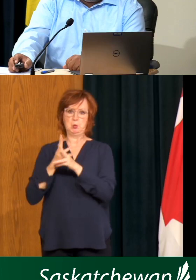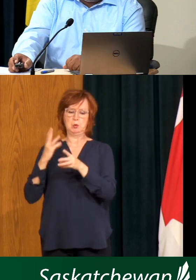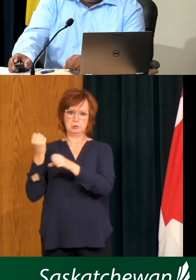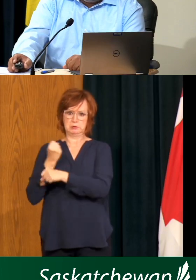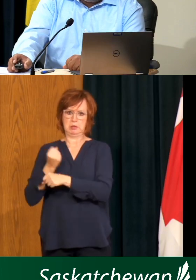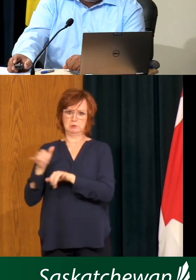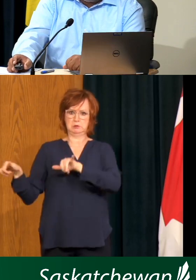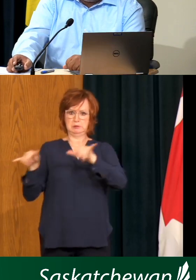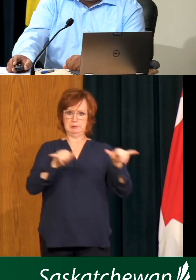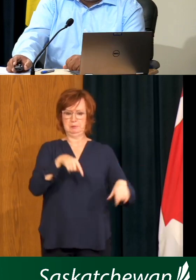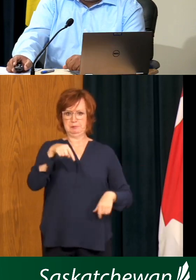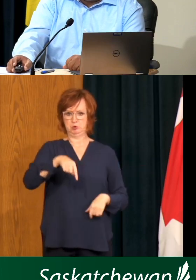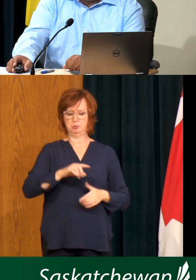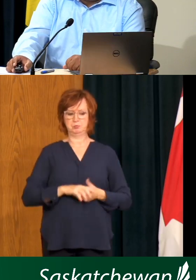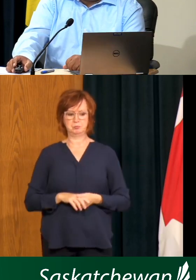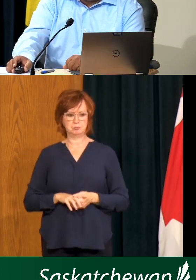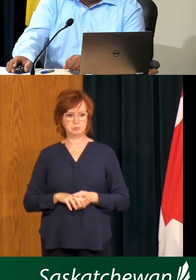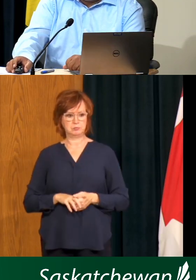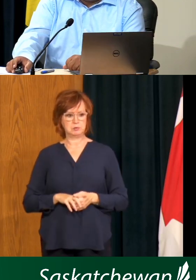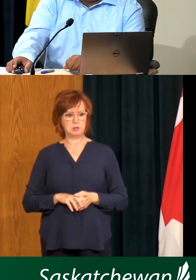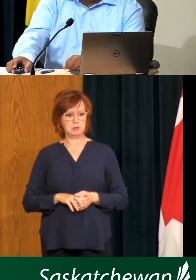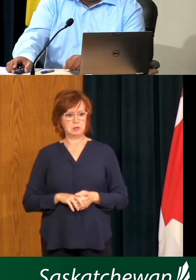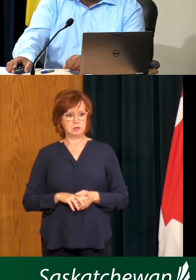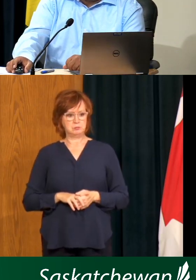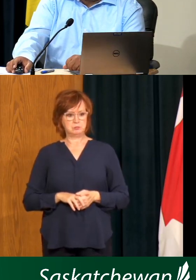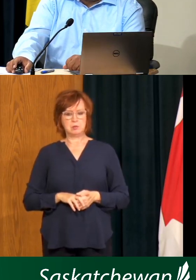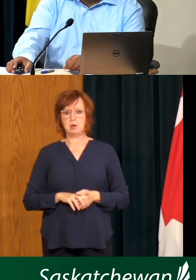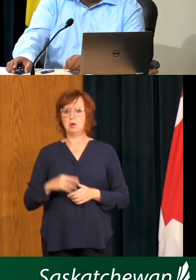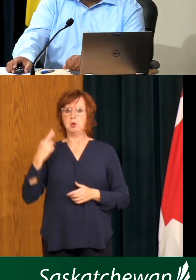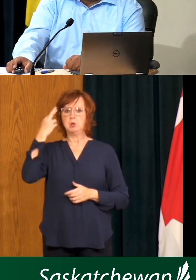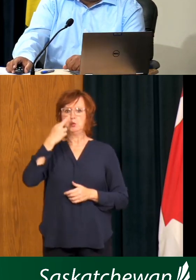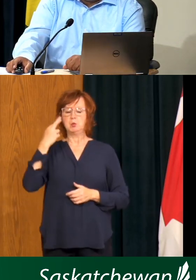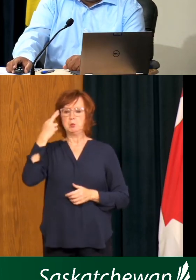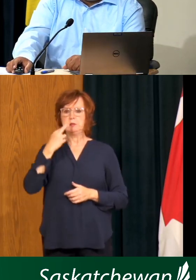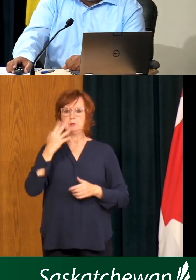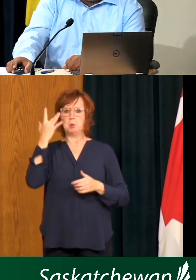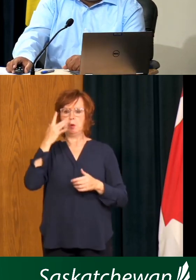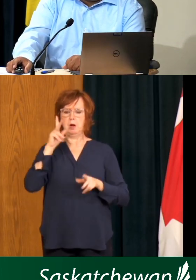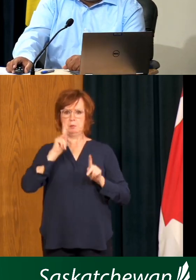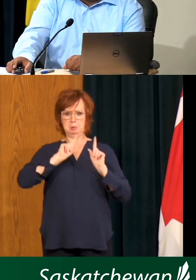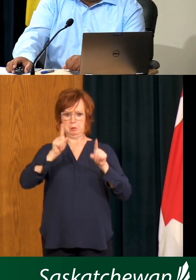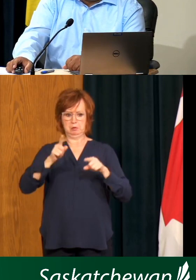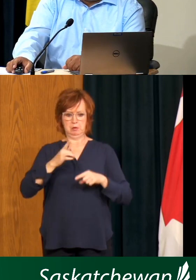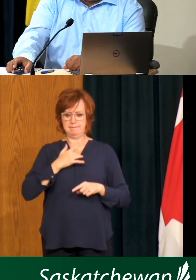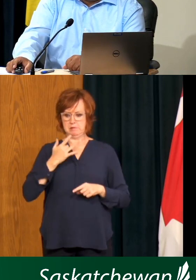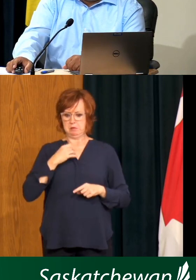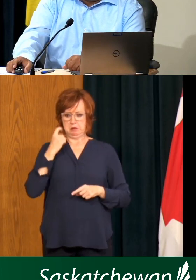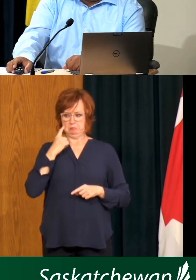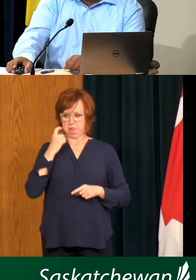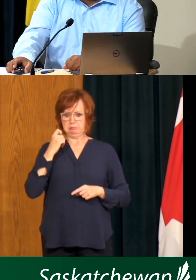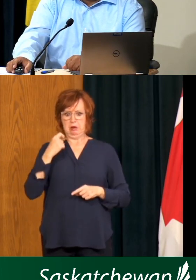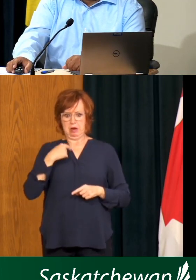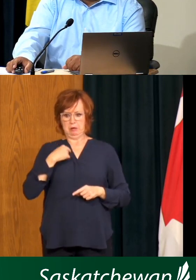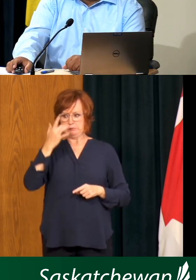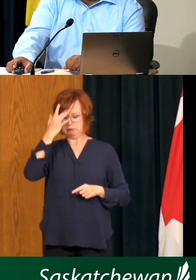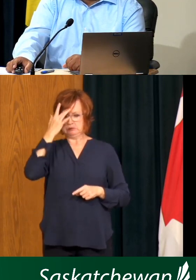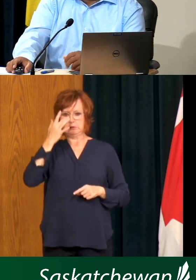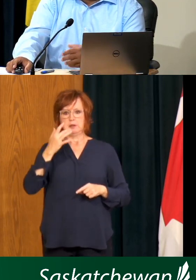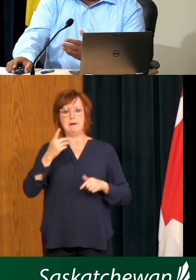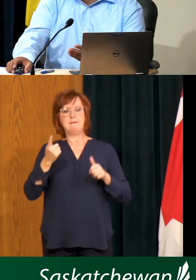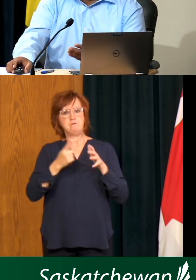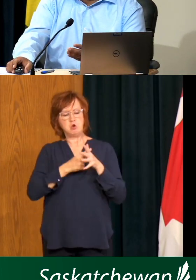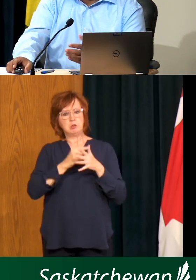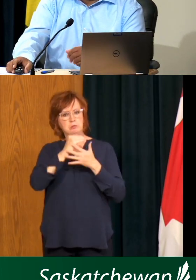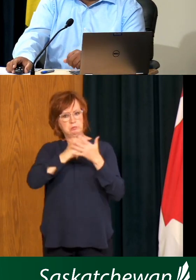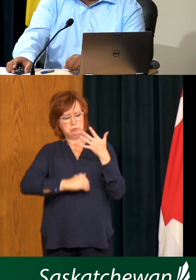And if we look at major clinical presentations for which people are seeking testing, I think one thing that may be true is that women are